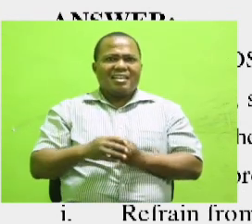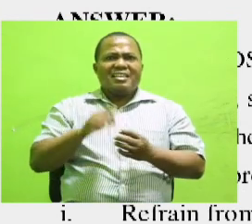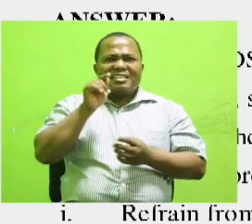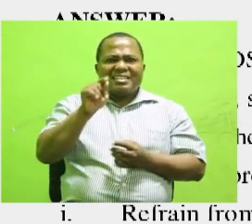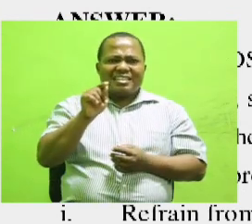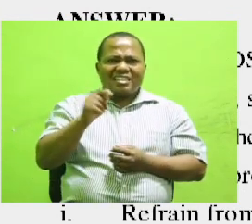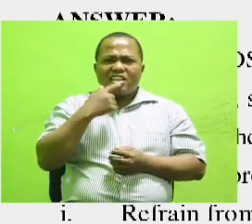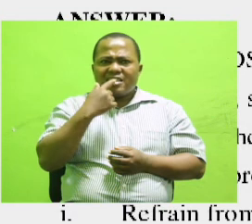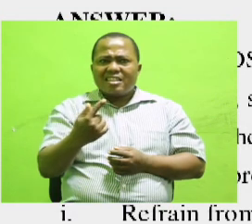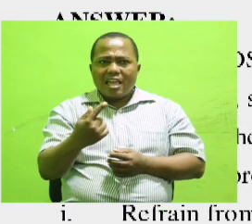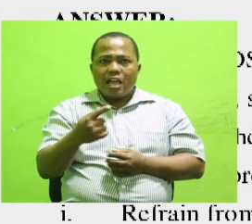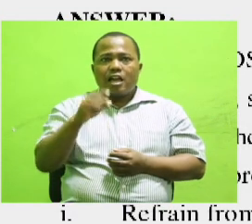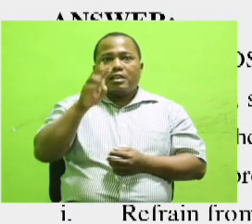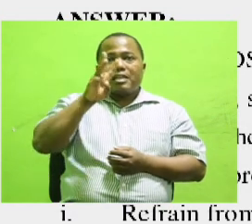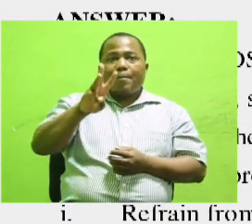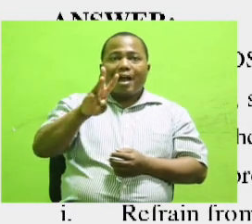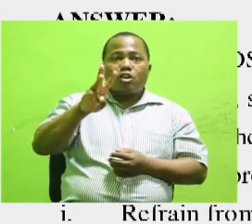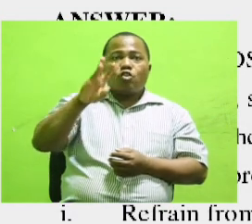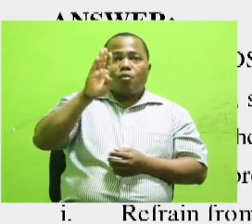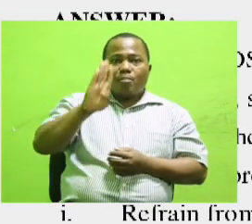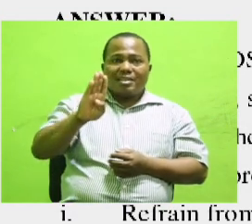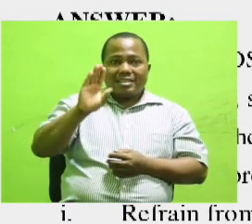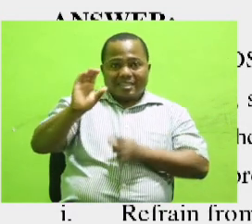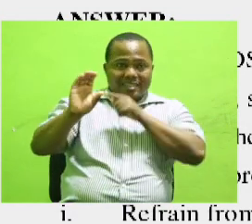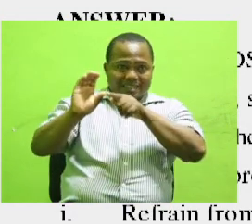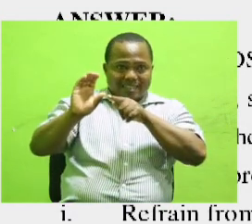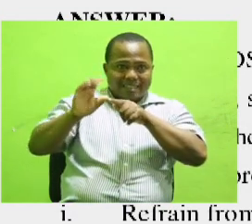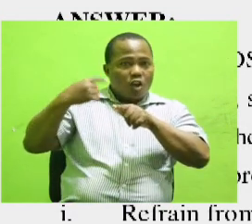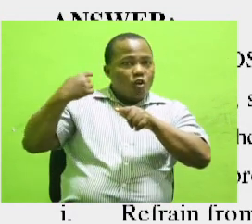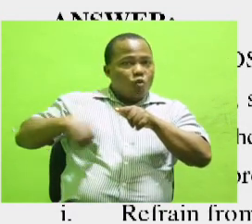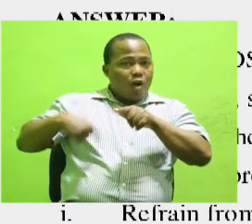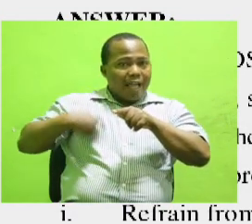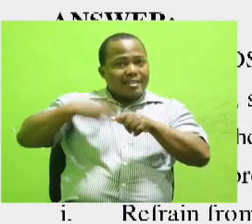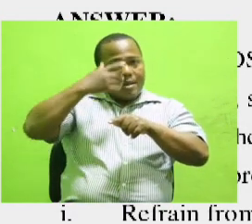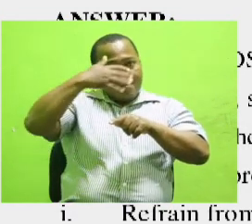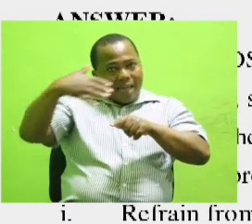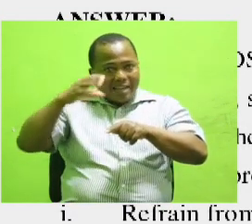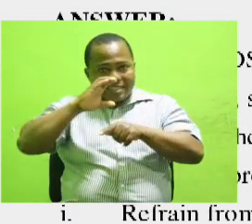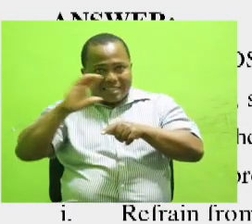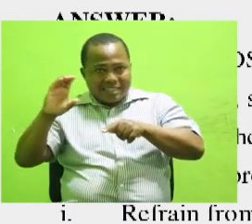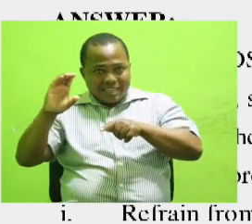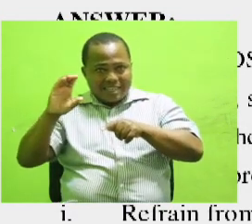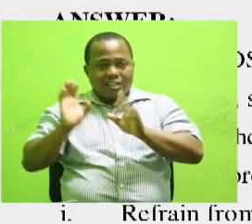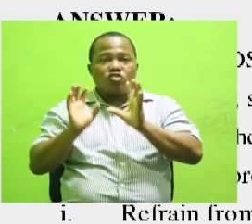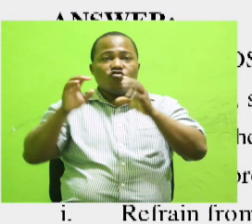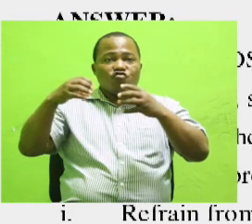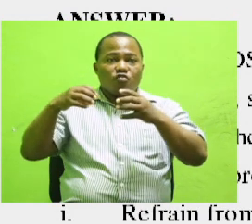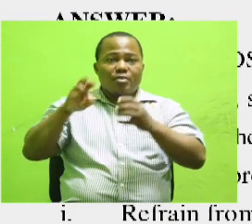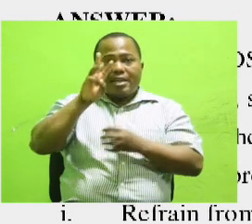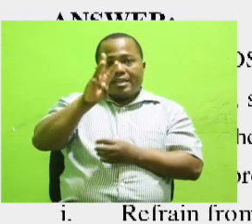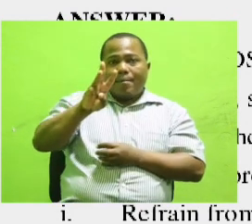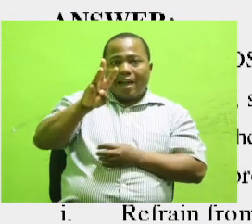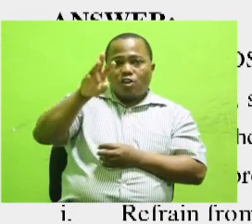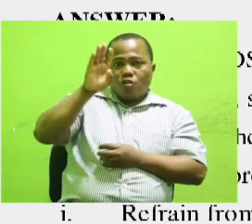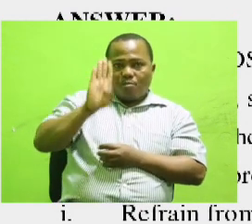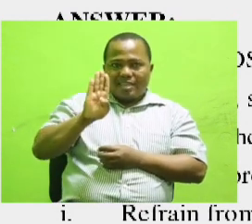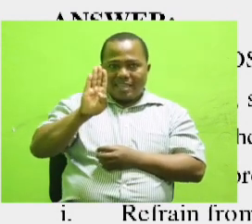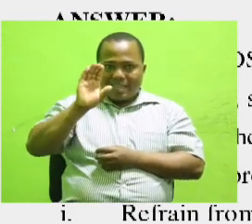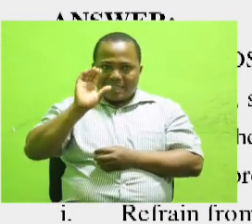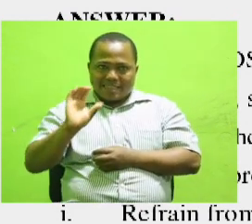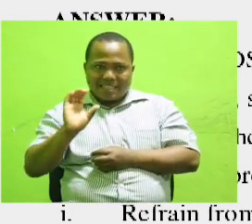saying WBC, just like in the cells session, WBC means white